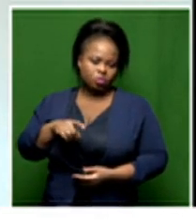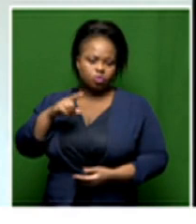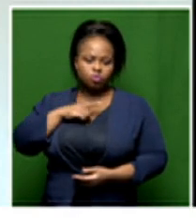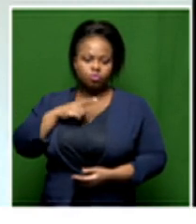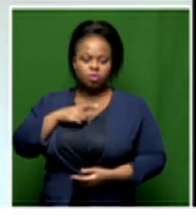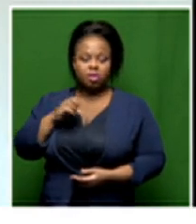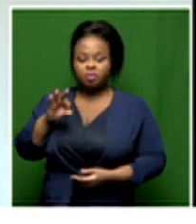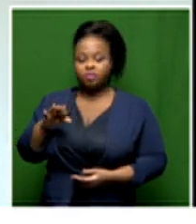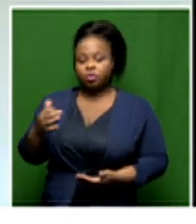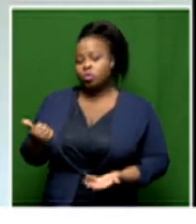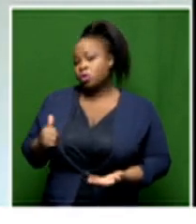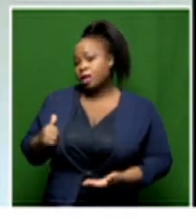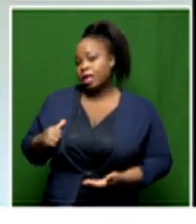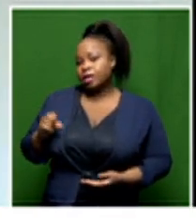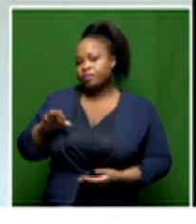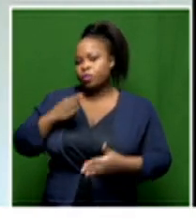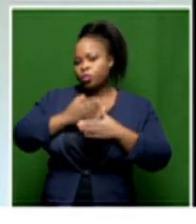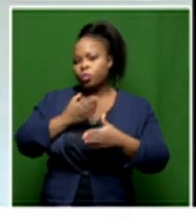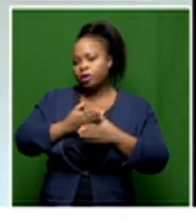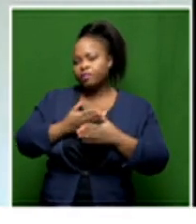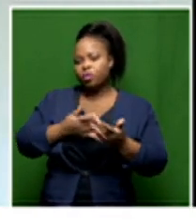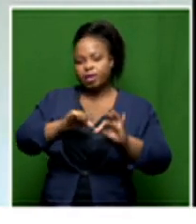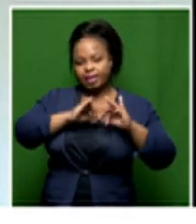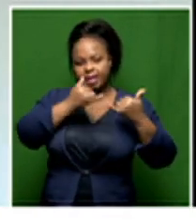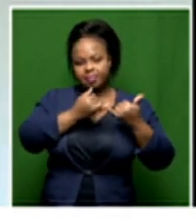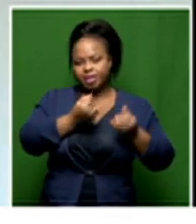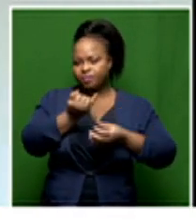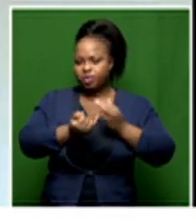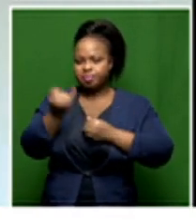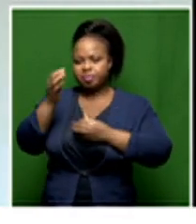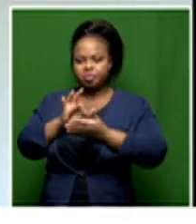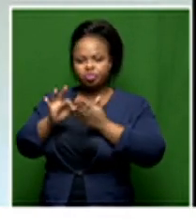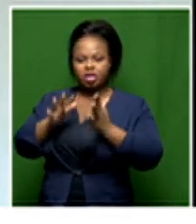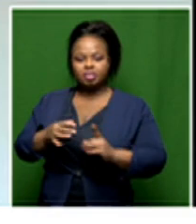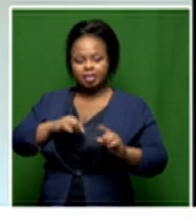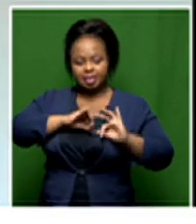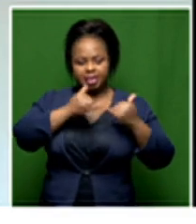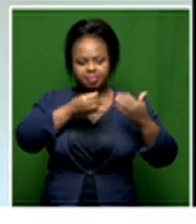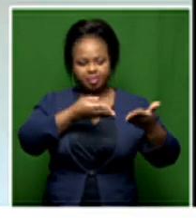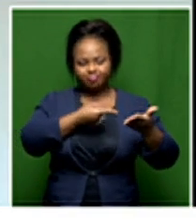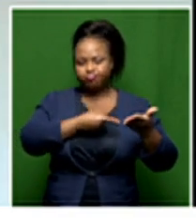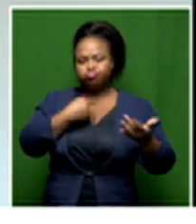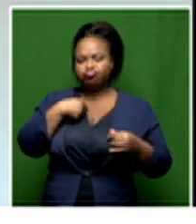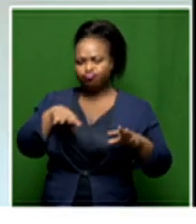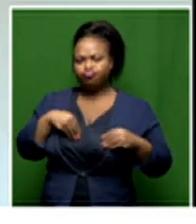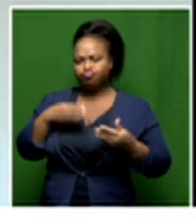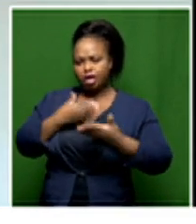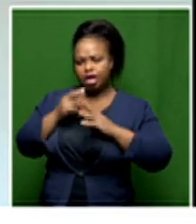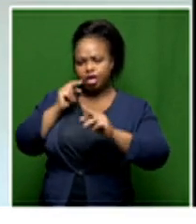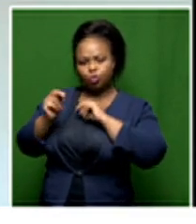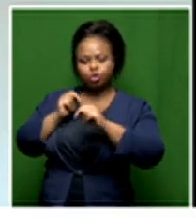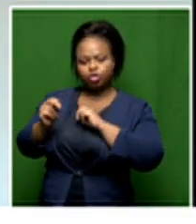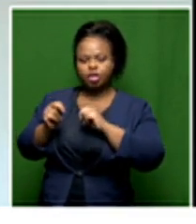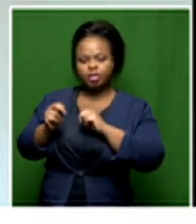You're lucky if you work for an employer as an independent contractor that's willing to negotiate or renegotiate the